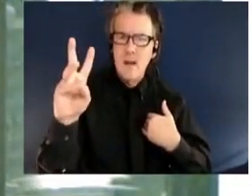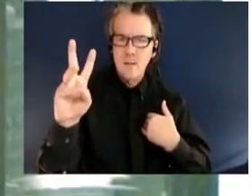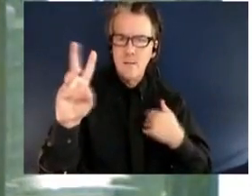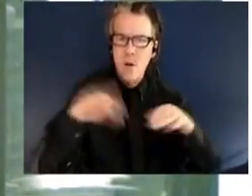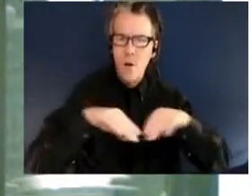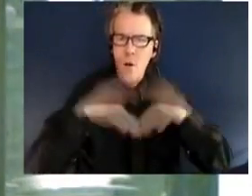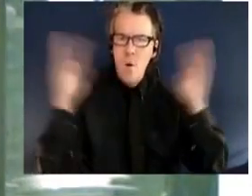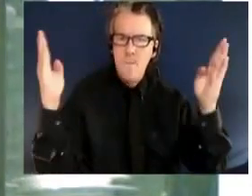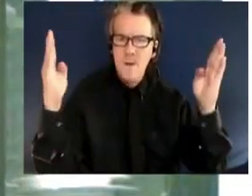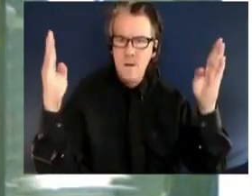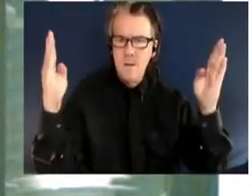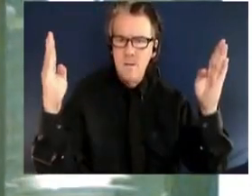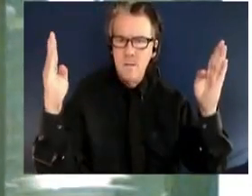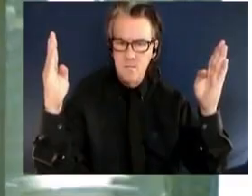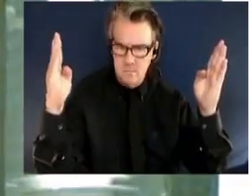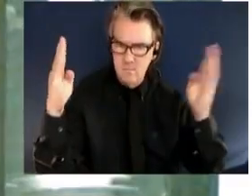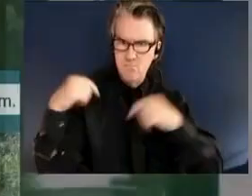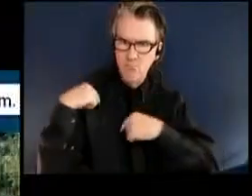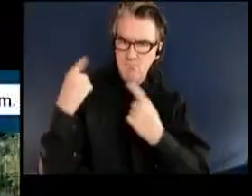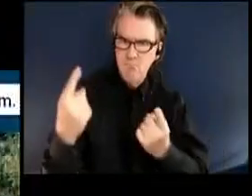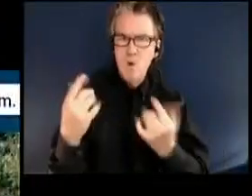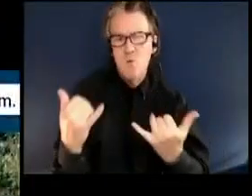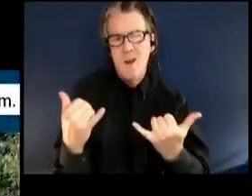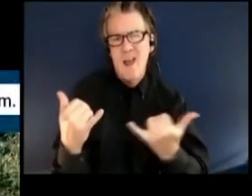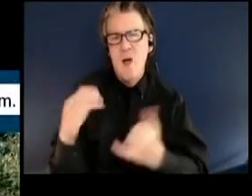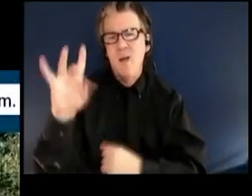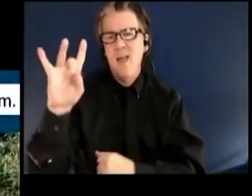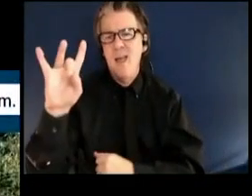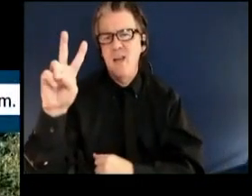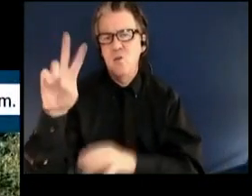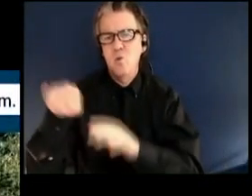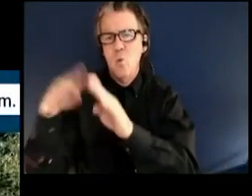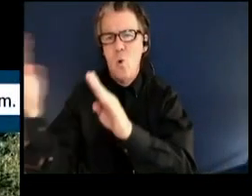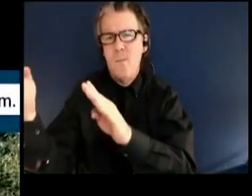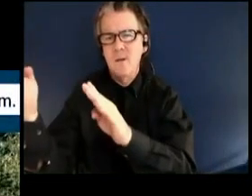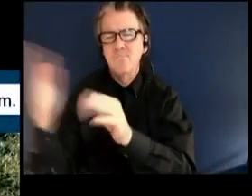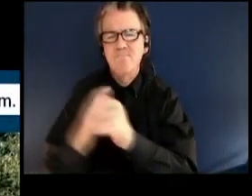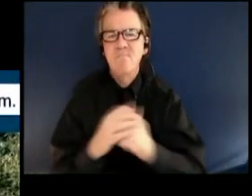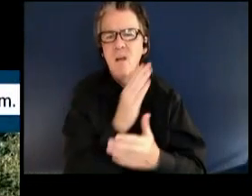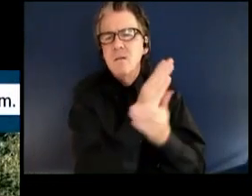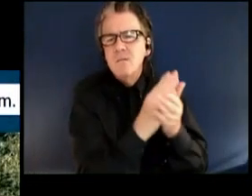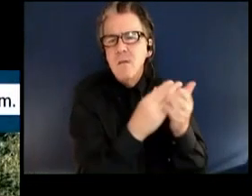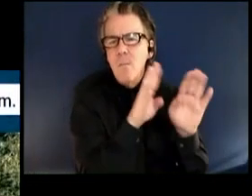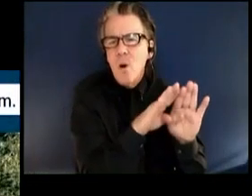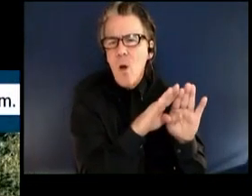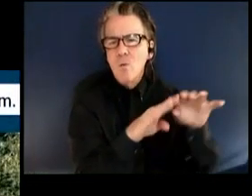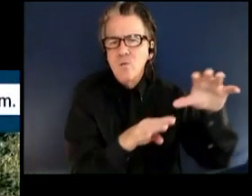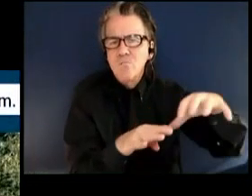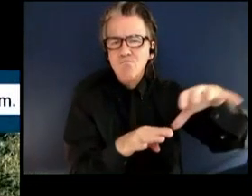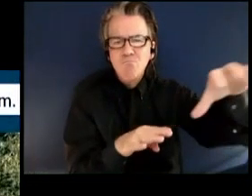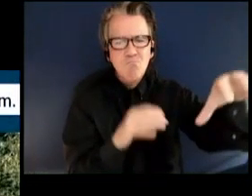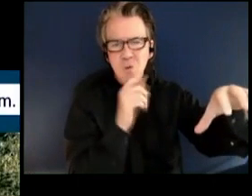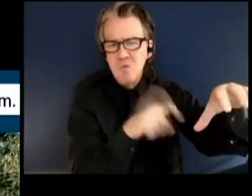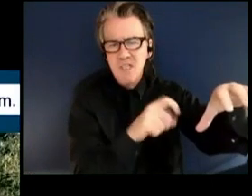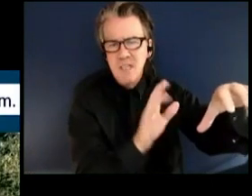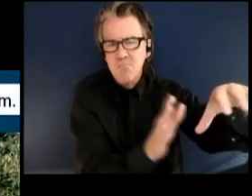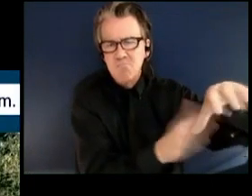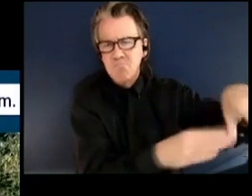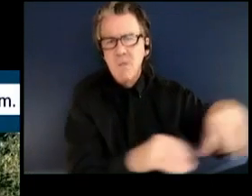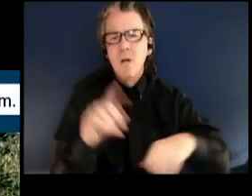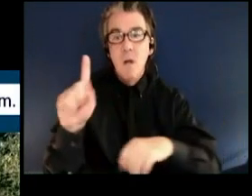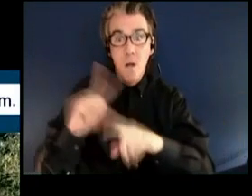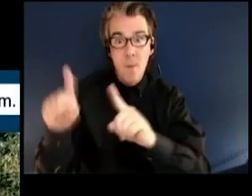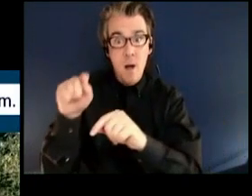we have 82 of those centers open. Now, they'll stay open until 10 p.m. tonight, and they'll open again at 8 a.m. tomorrow in